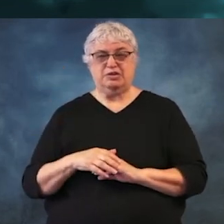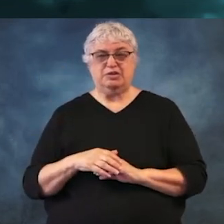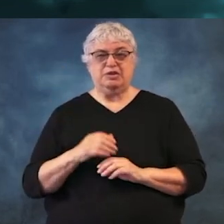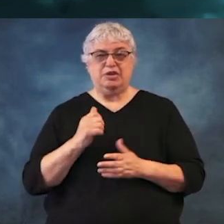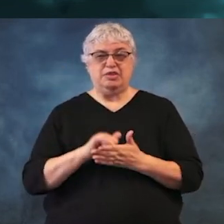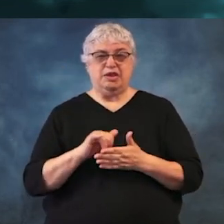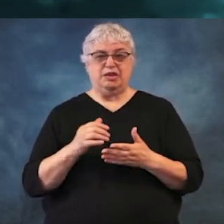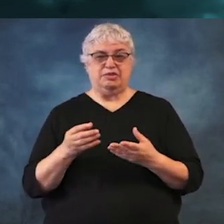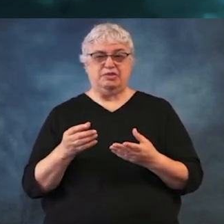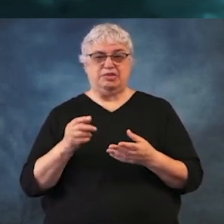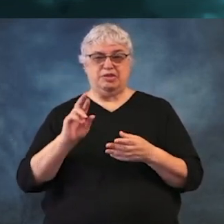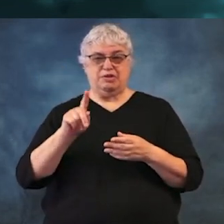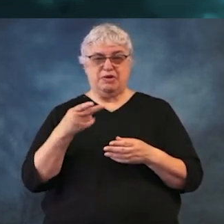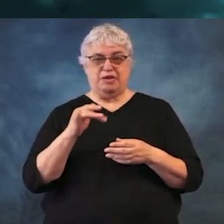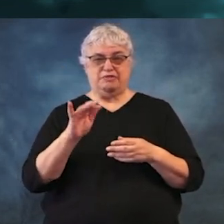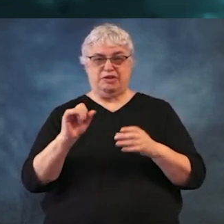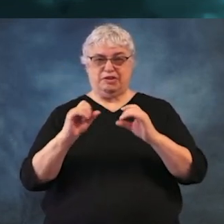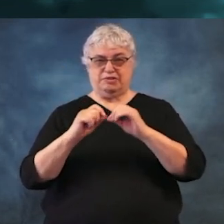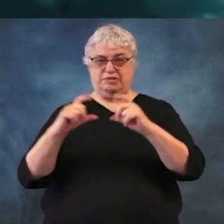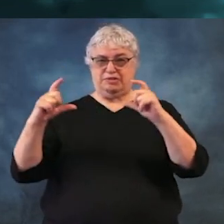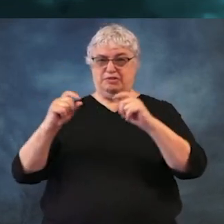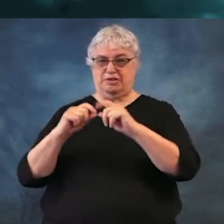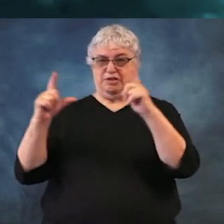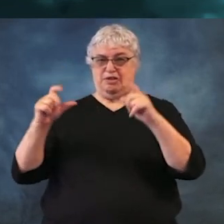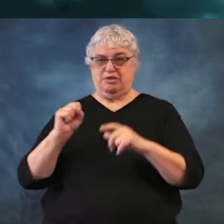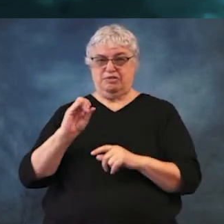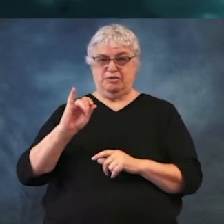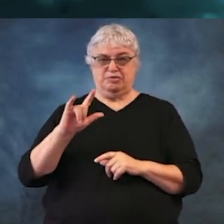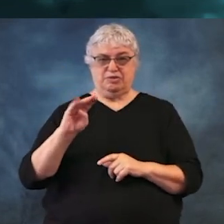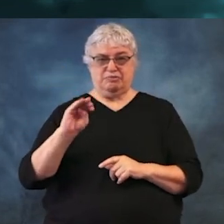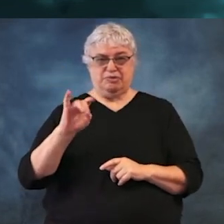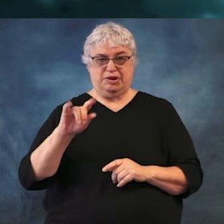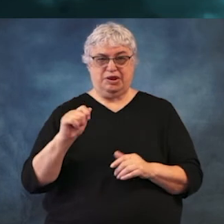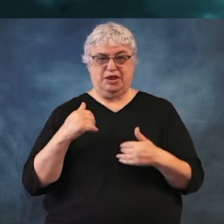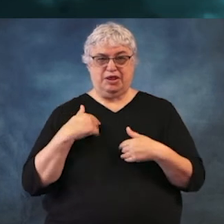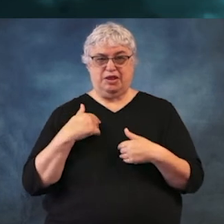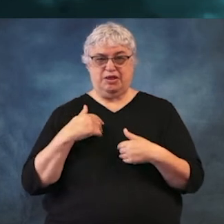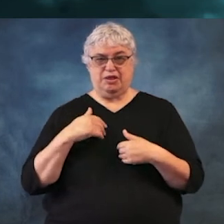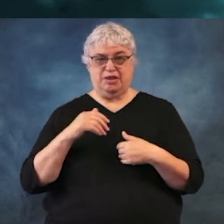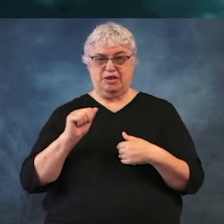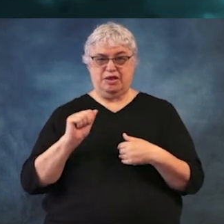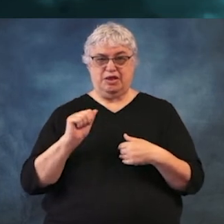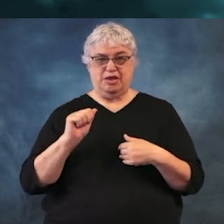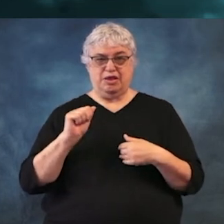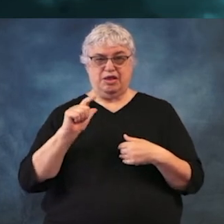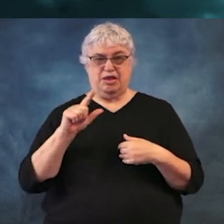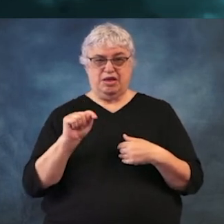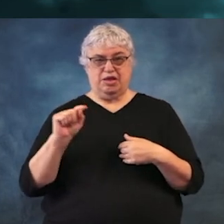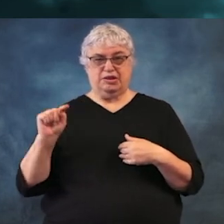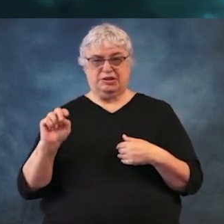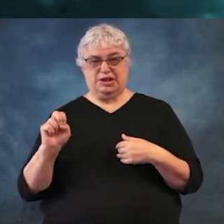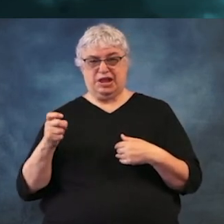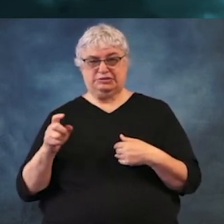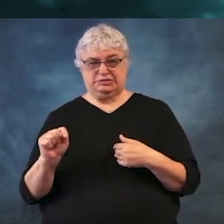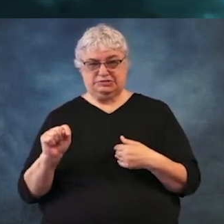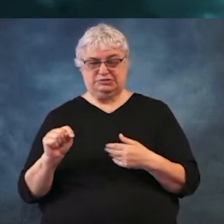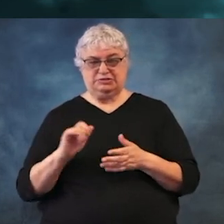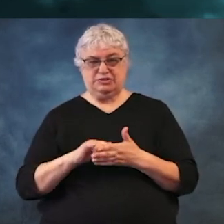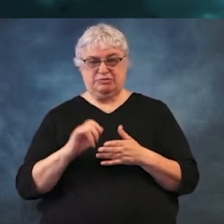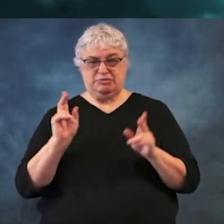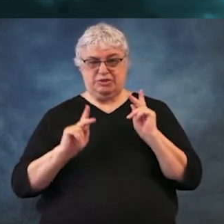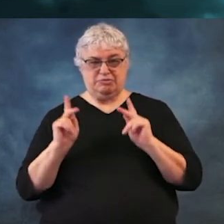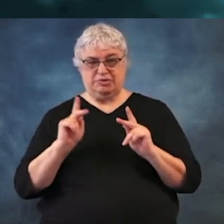sure that the graphics that we're sharing on social media have the proper alt text, excuse me, so